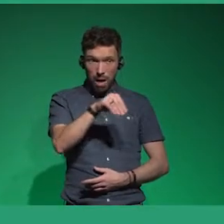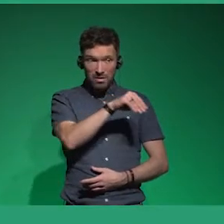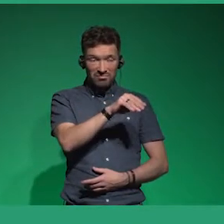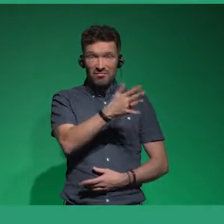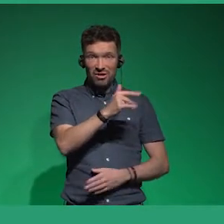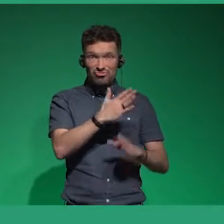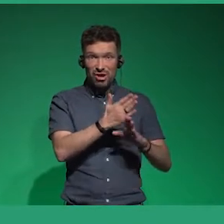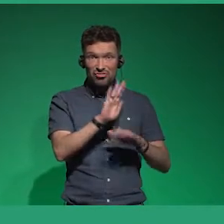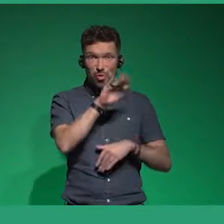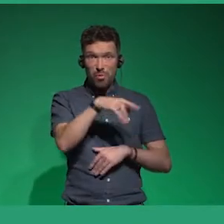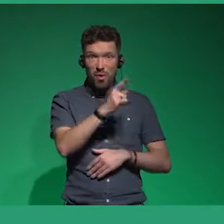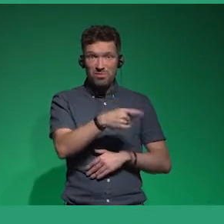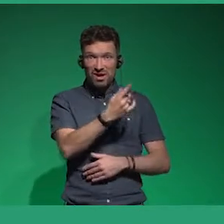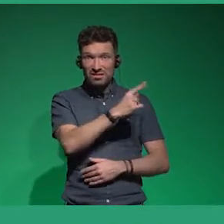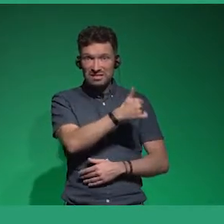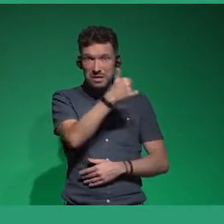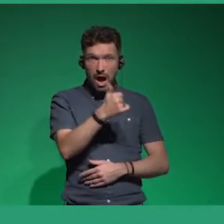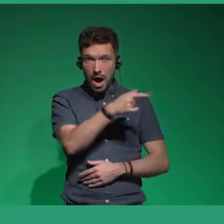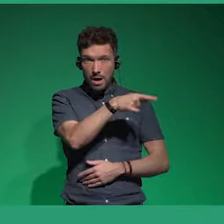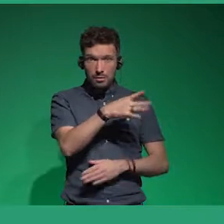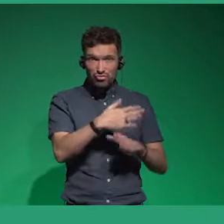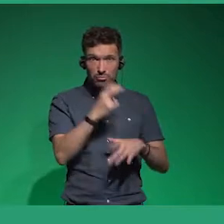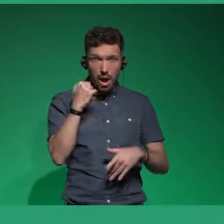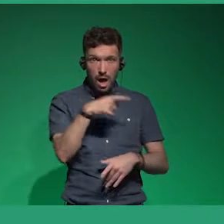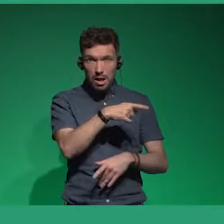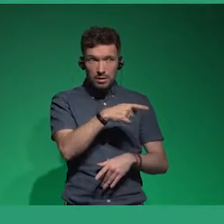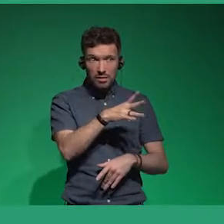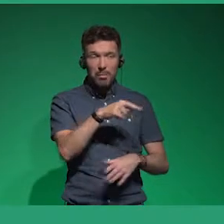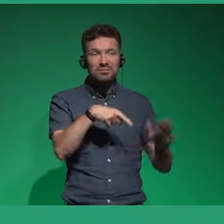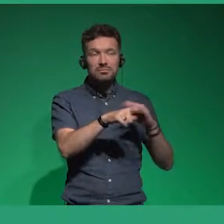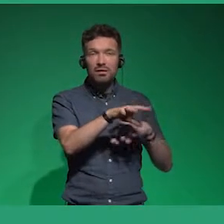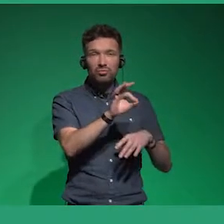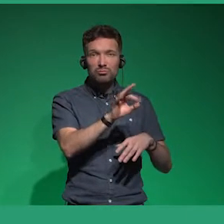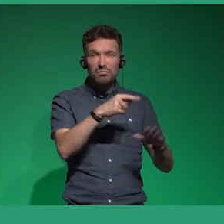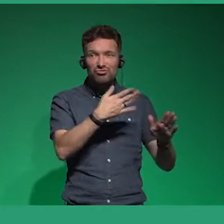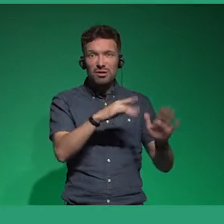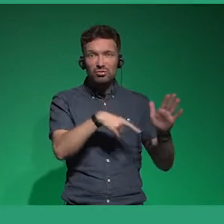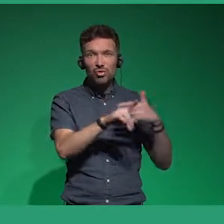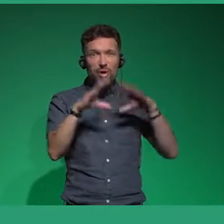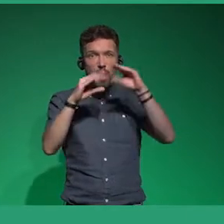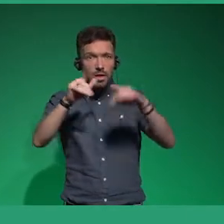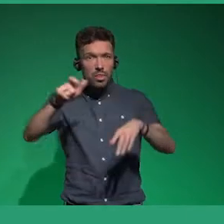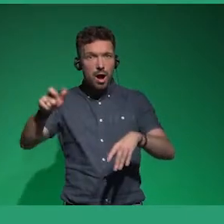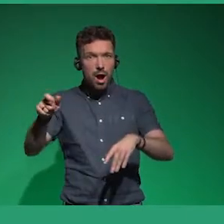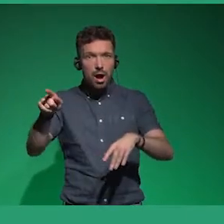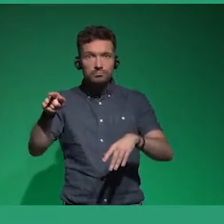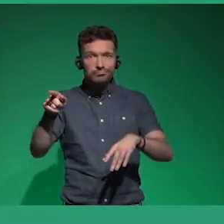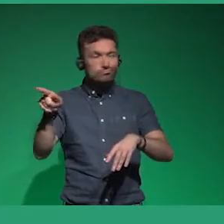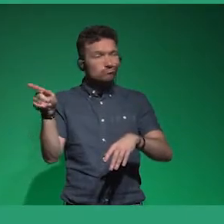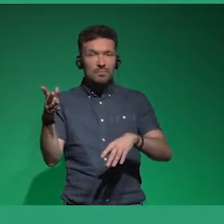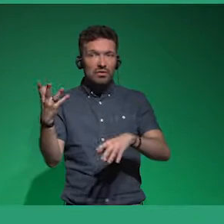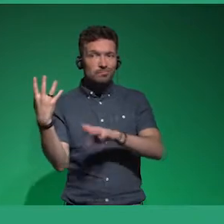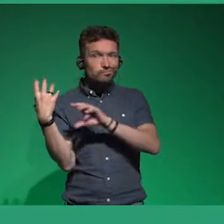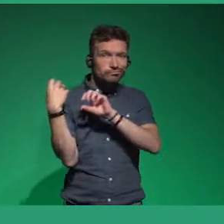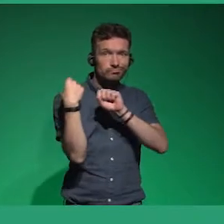smaller than the one they planted. So yeah. The one they planted the seed are bigger than the one